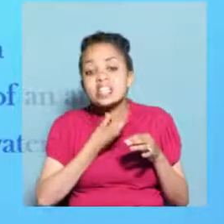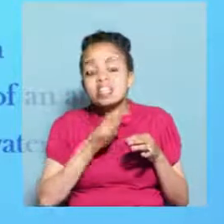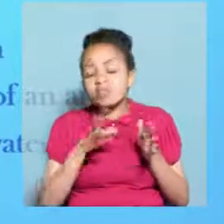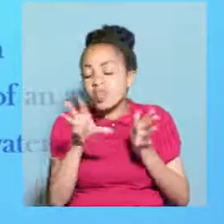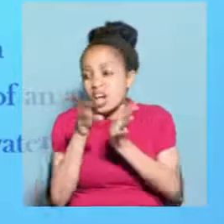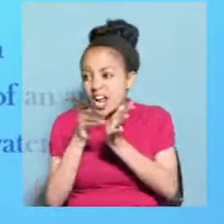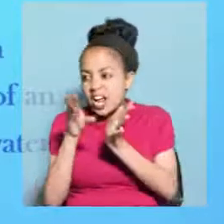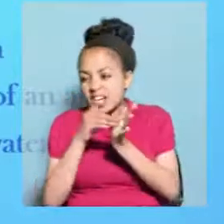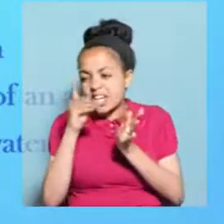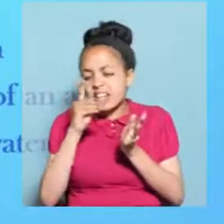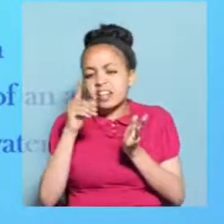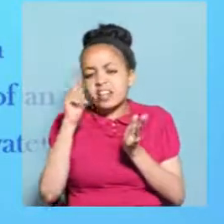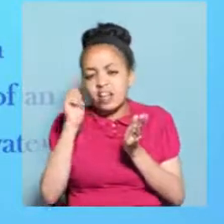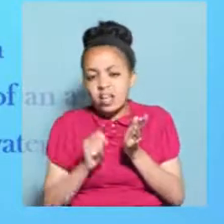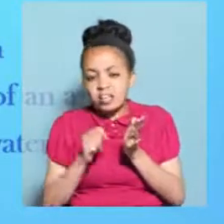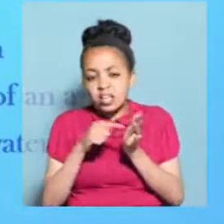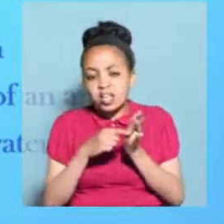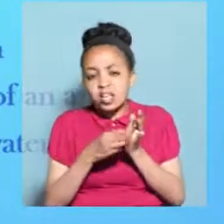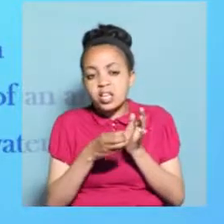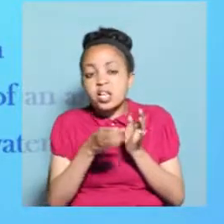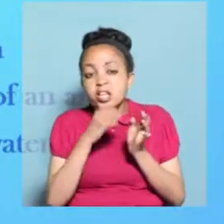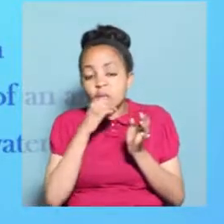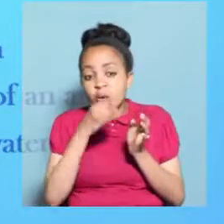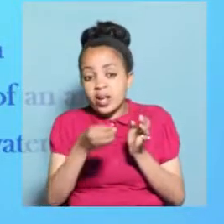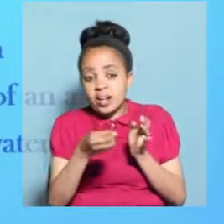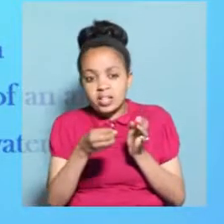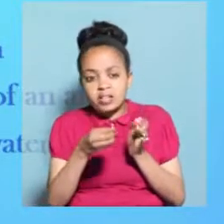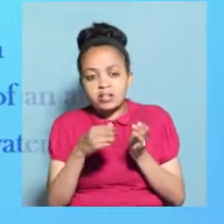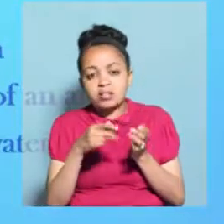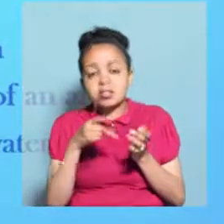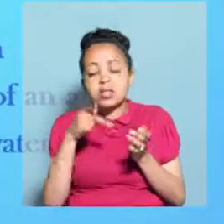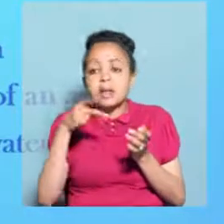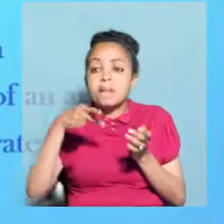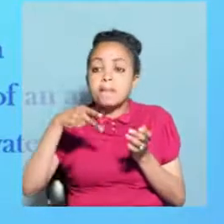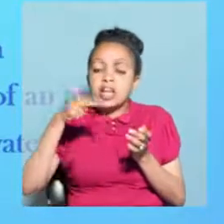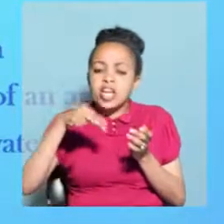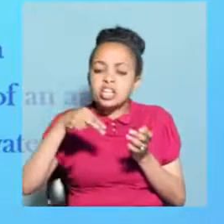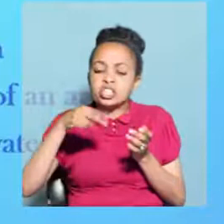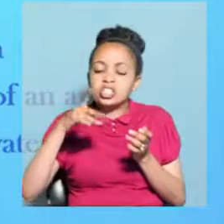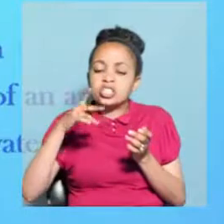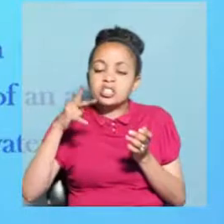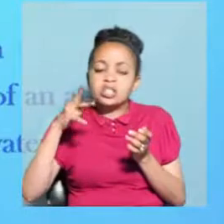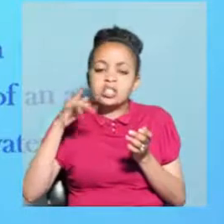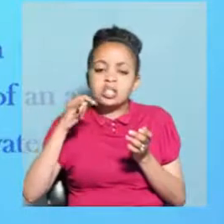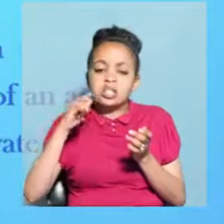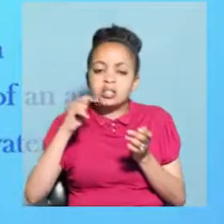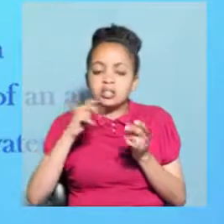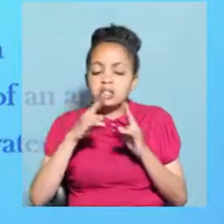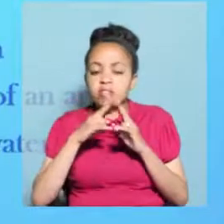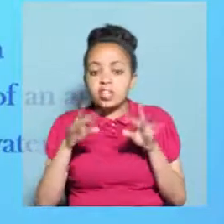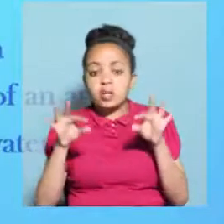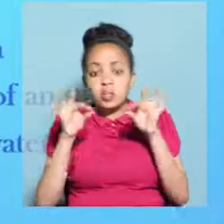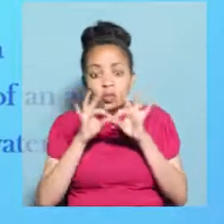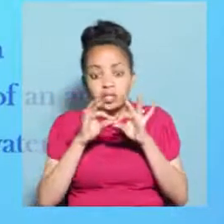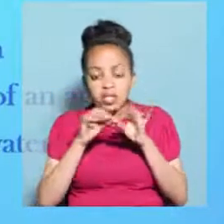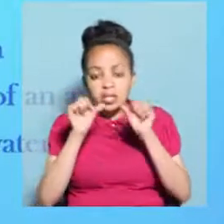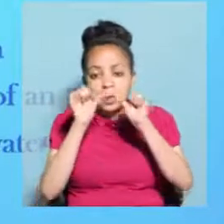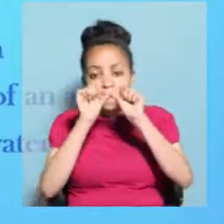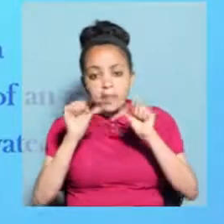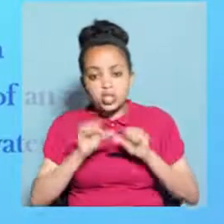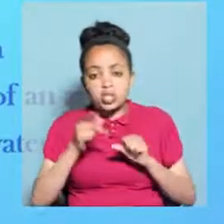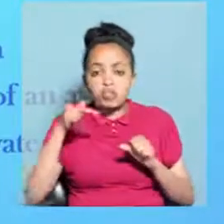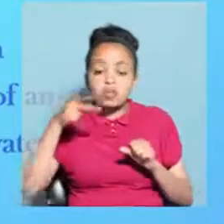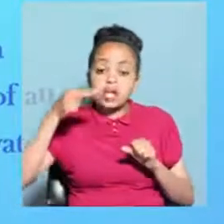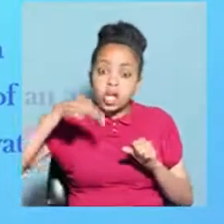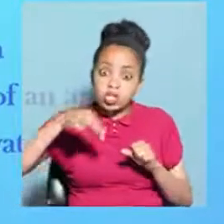be collected in recording manner. Whereas pH kit is 2, which is very important in measuring